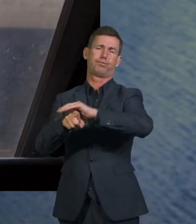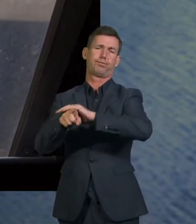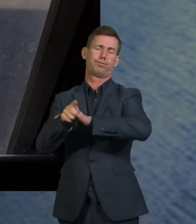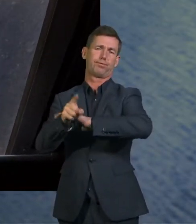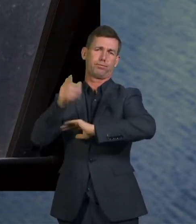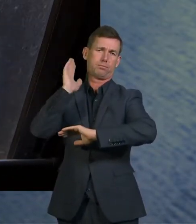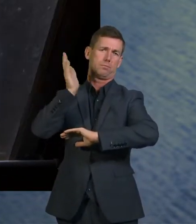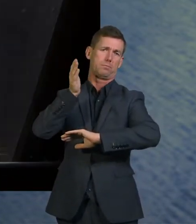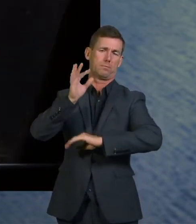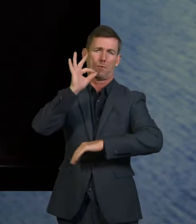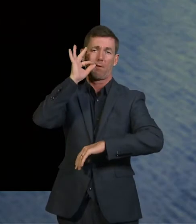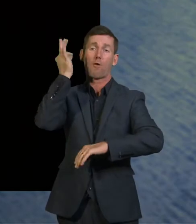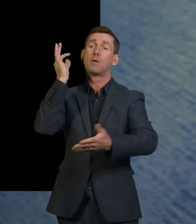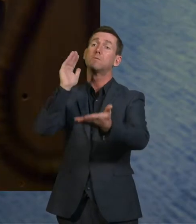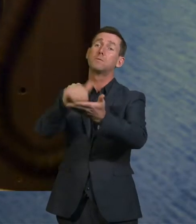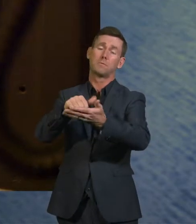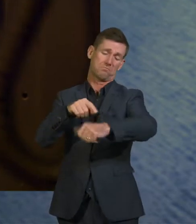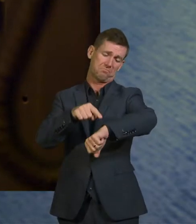France.